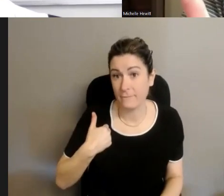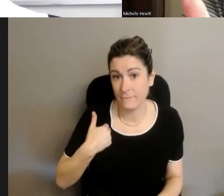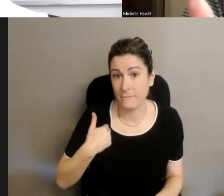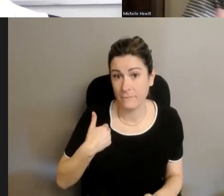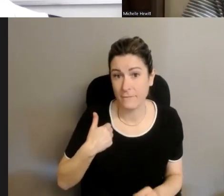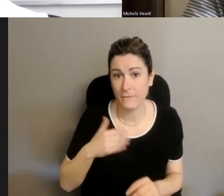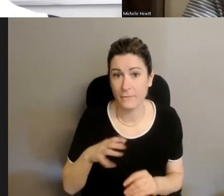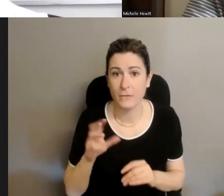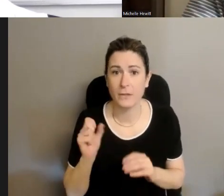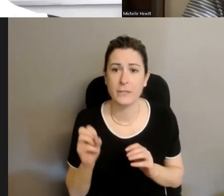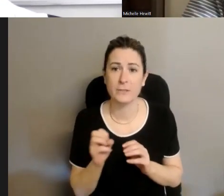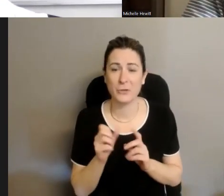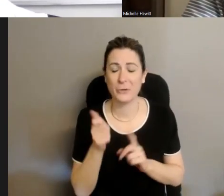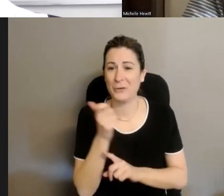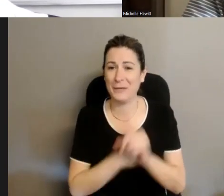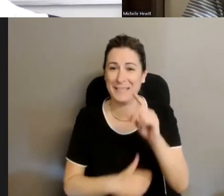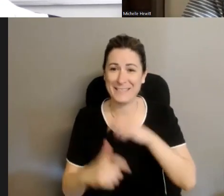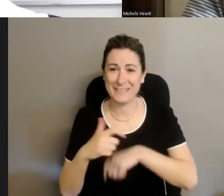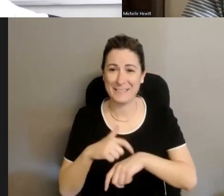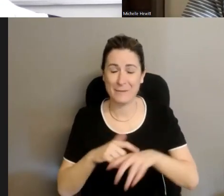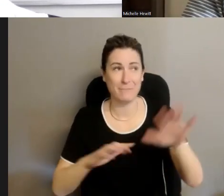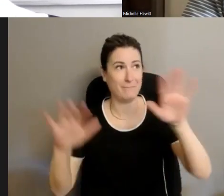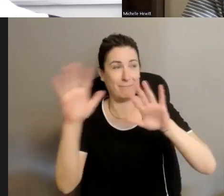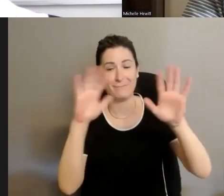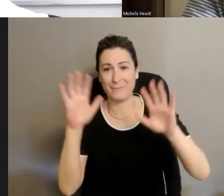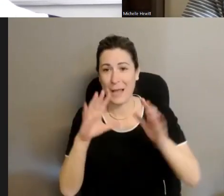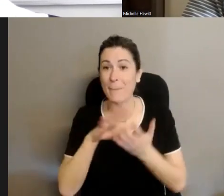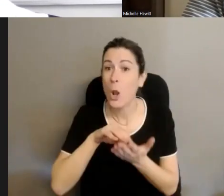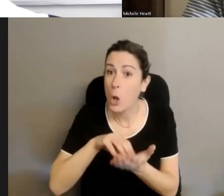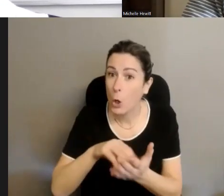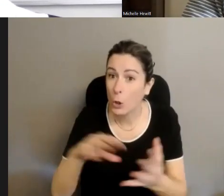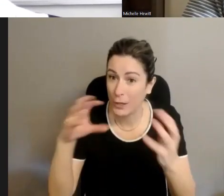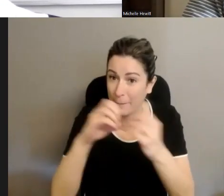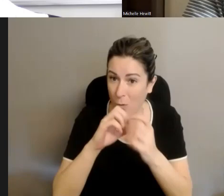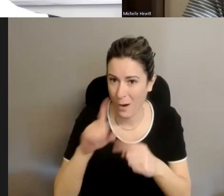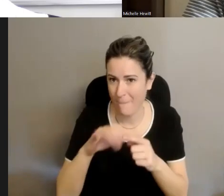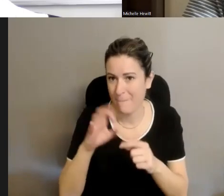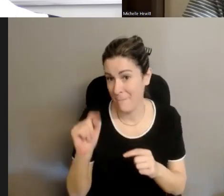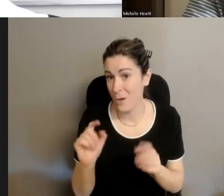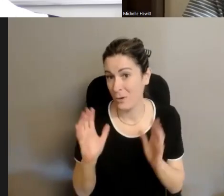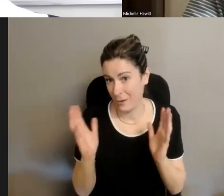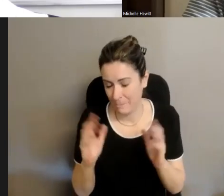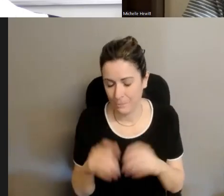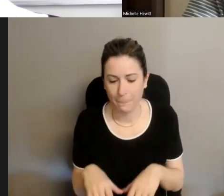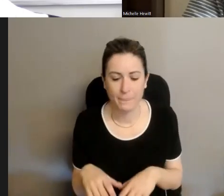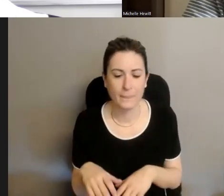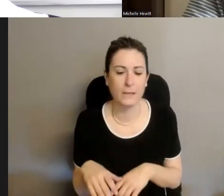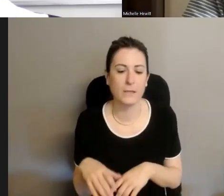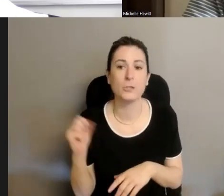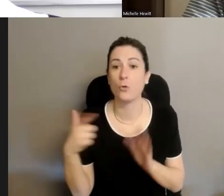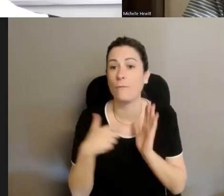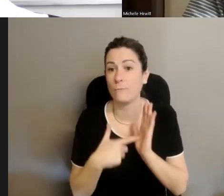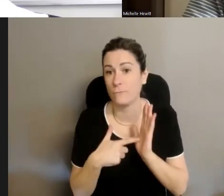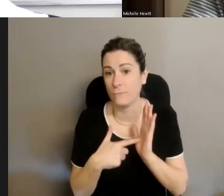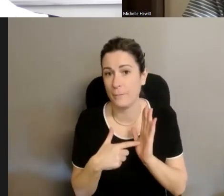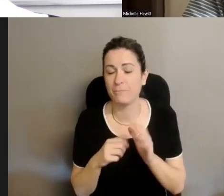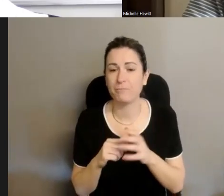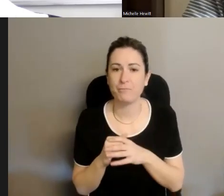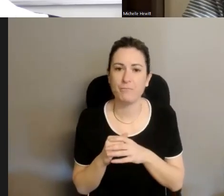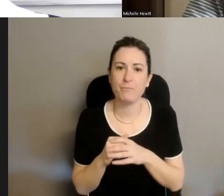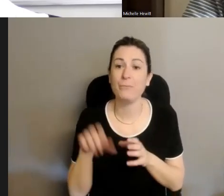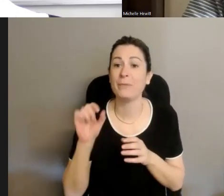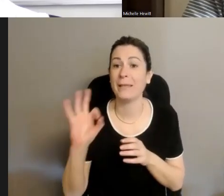on people's lives. So first, you know, with people, if you're more likely to, you know, people with type